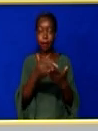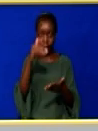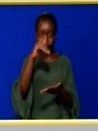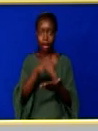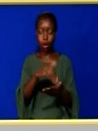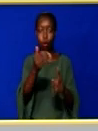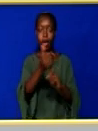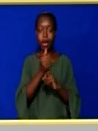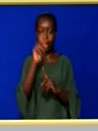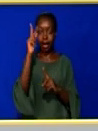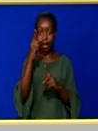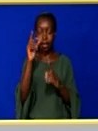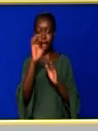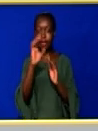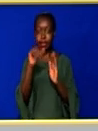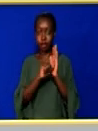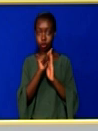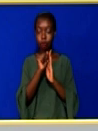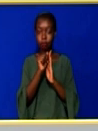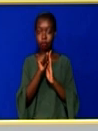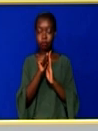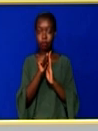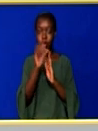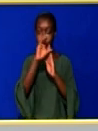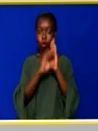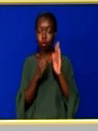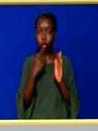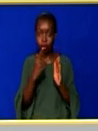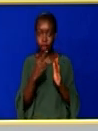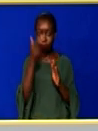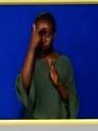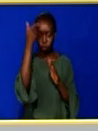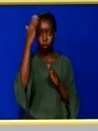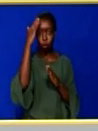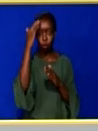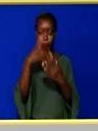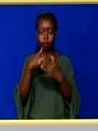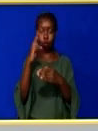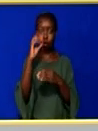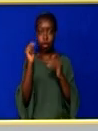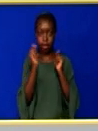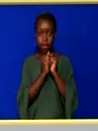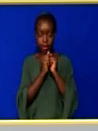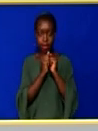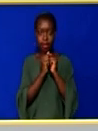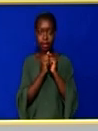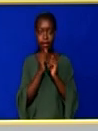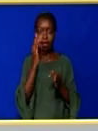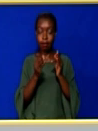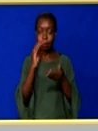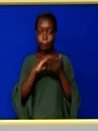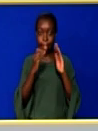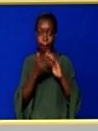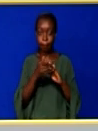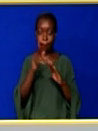regain Kenyan citizenship. So the Constitution says, because we know before 2010 Constitution, if you become a citizen